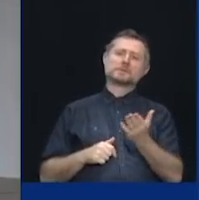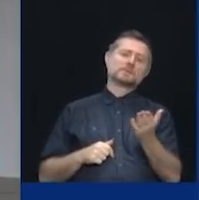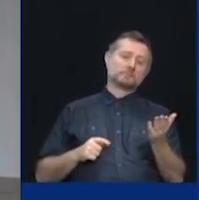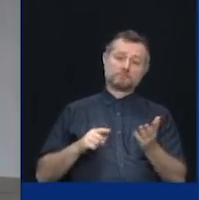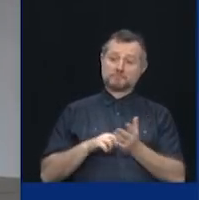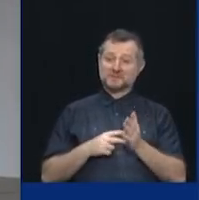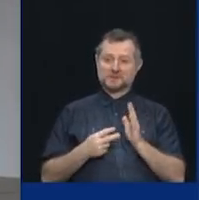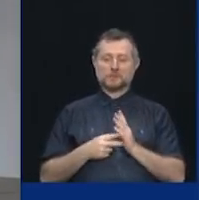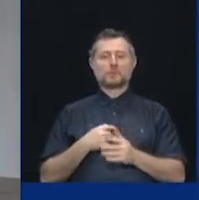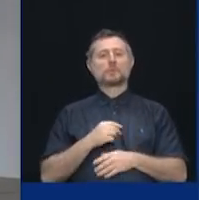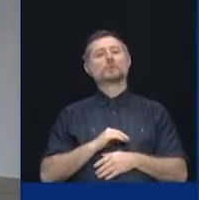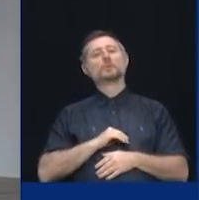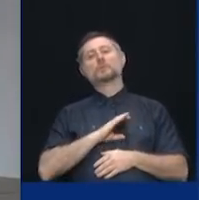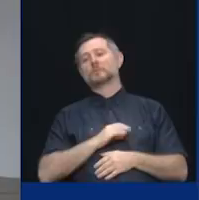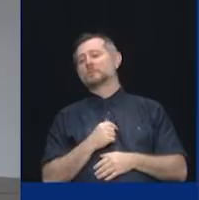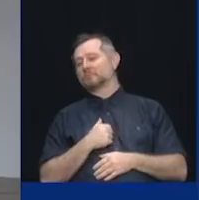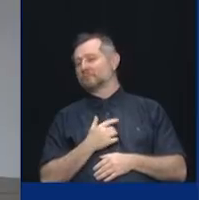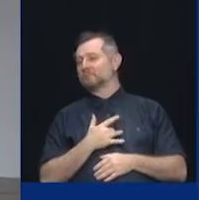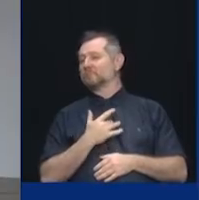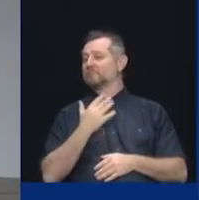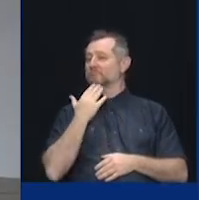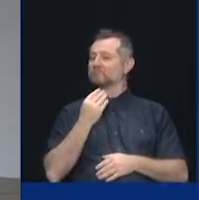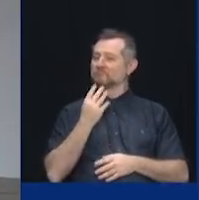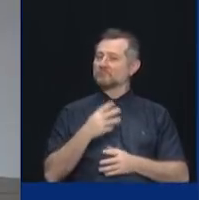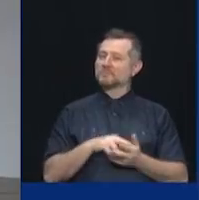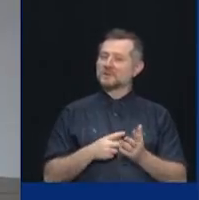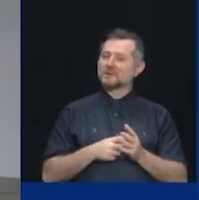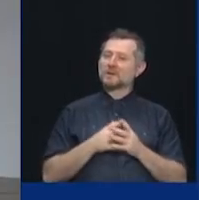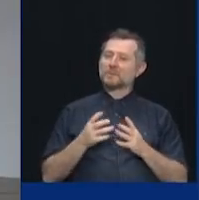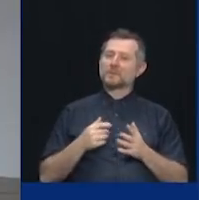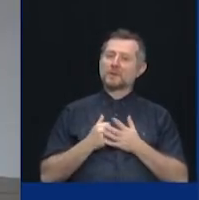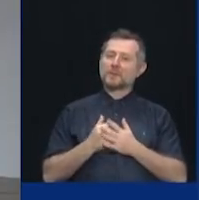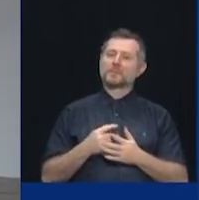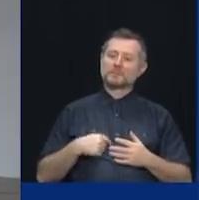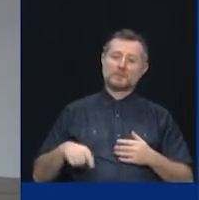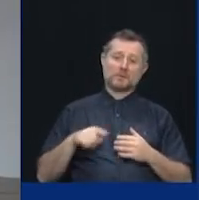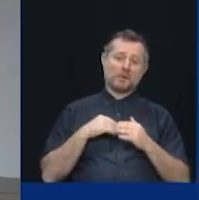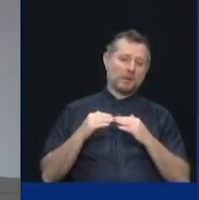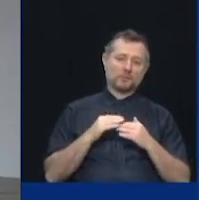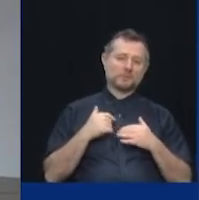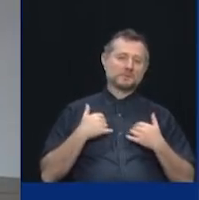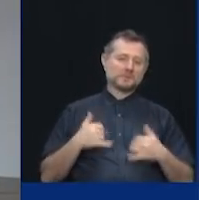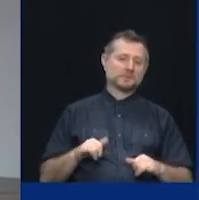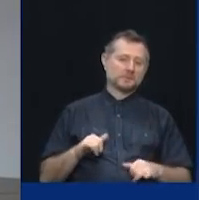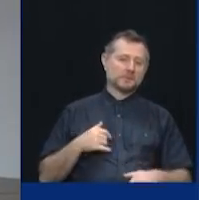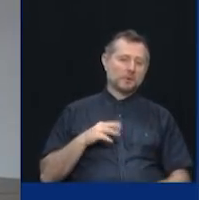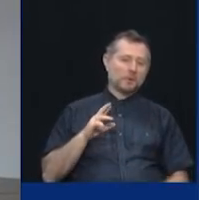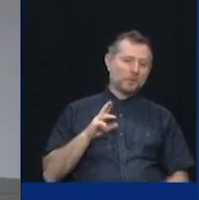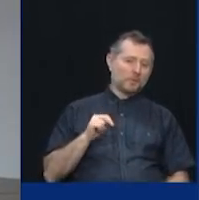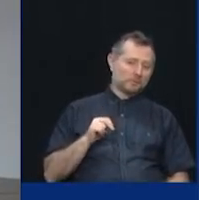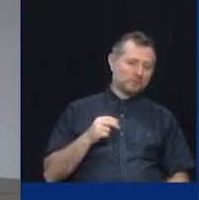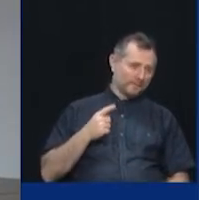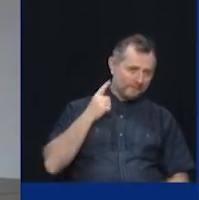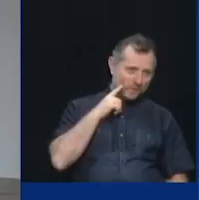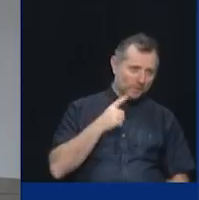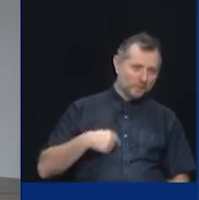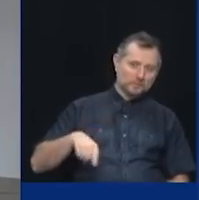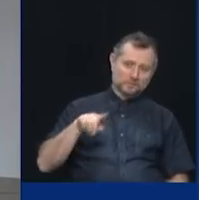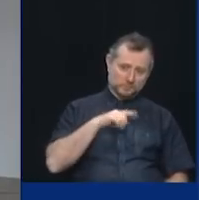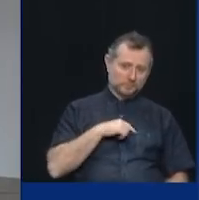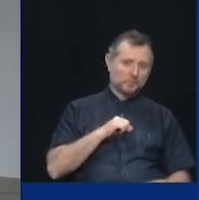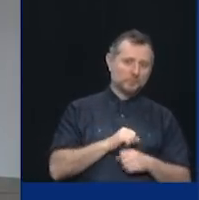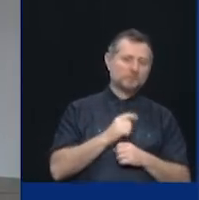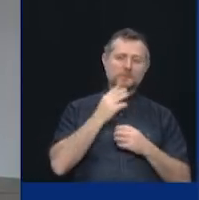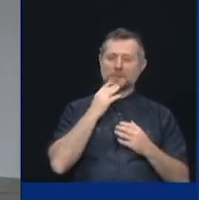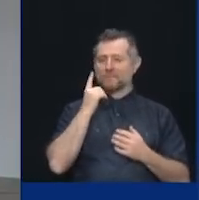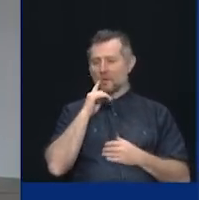me. It means so much to all of my colleagues. I'm still an RN. I'm one of you, and I want to thank you for your service